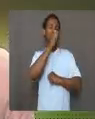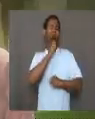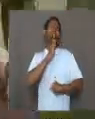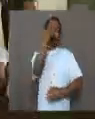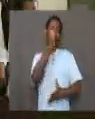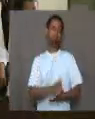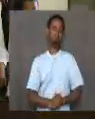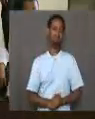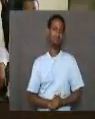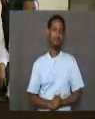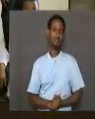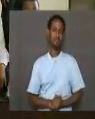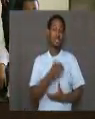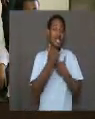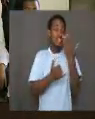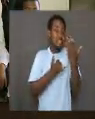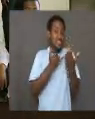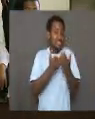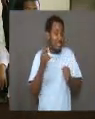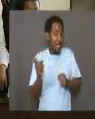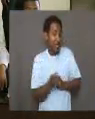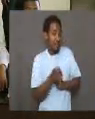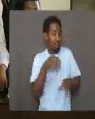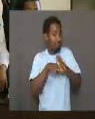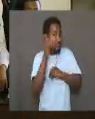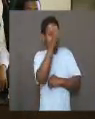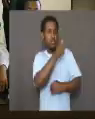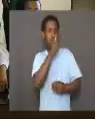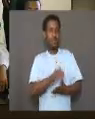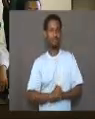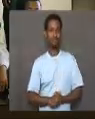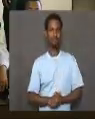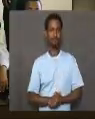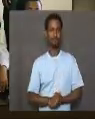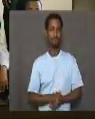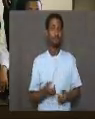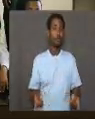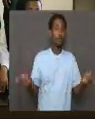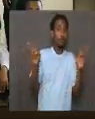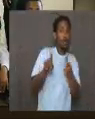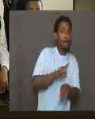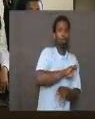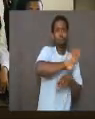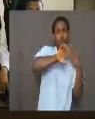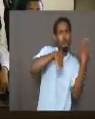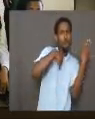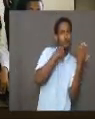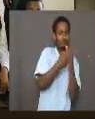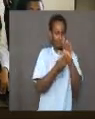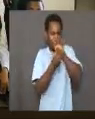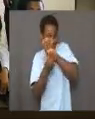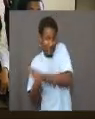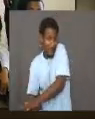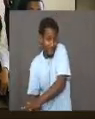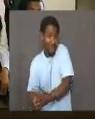intolerant. This happened in Ethiopia when everyone was forced